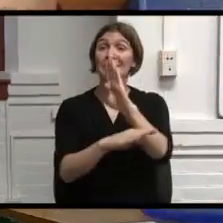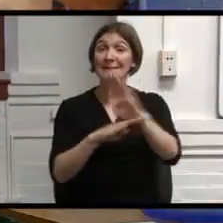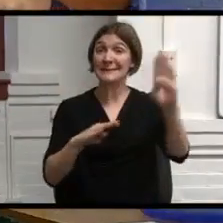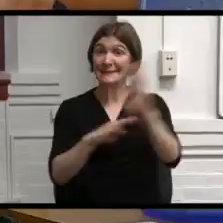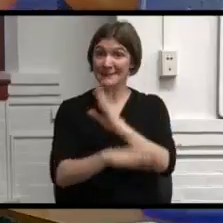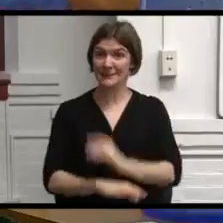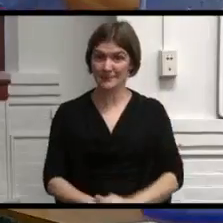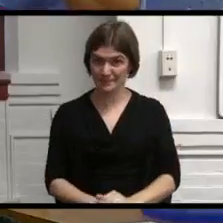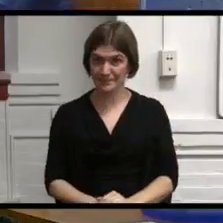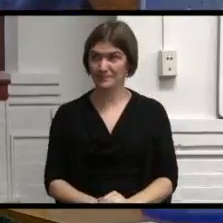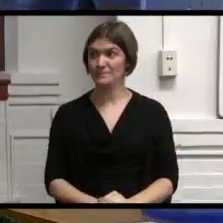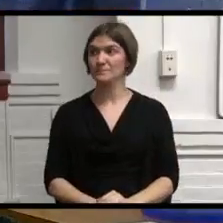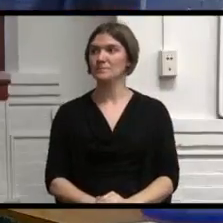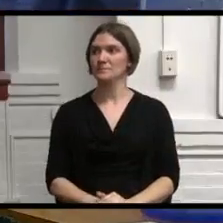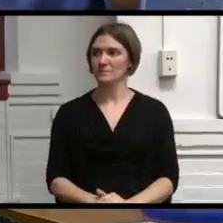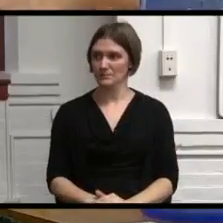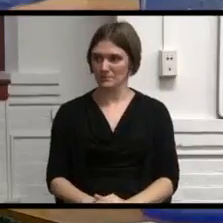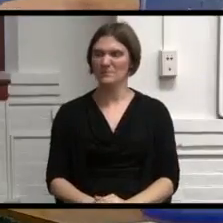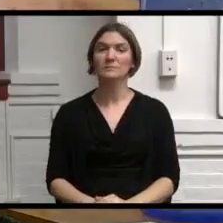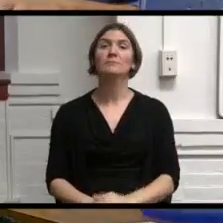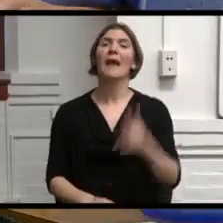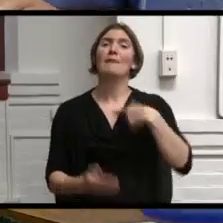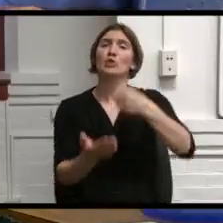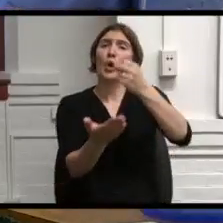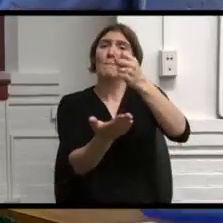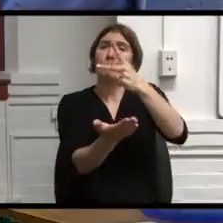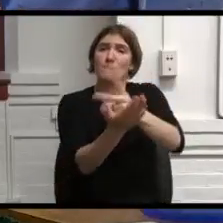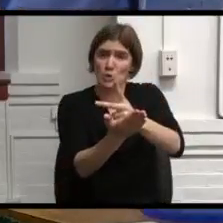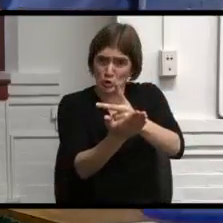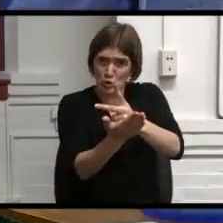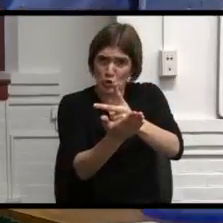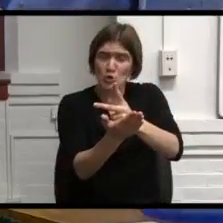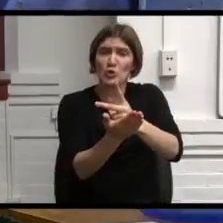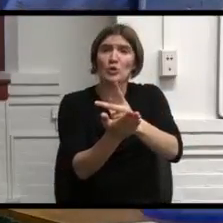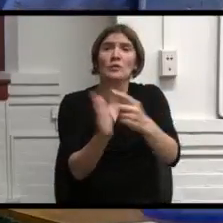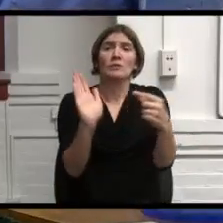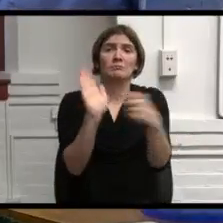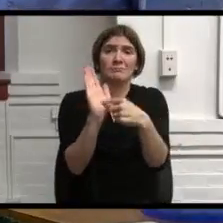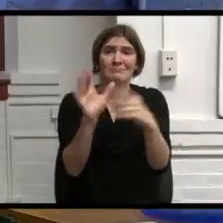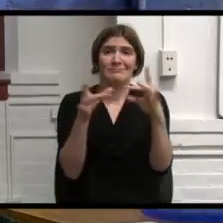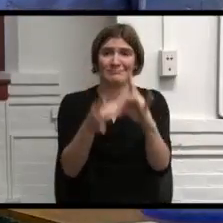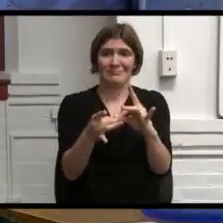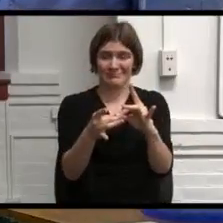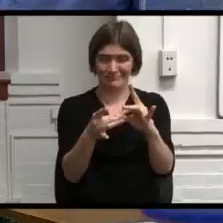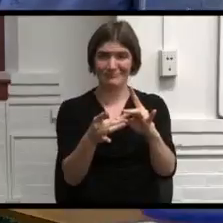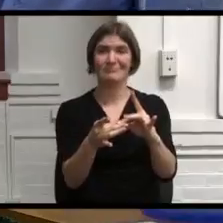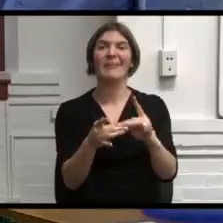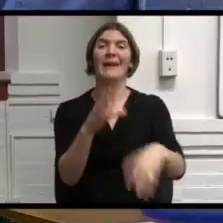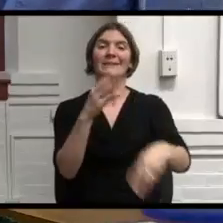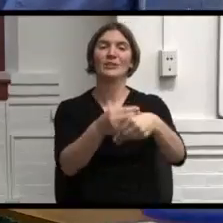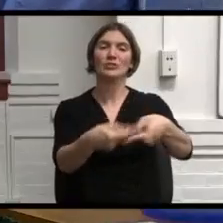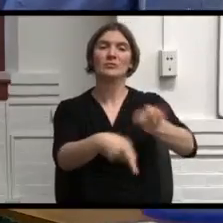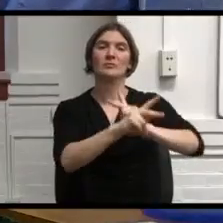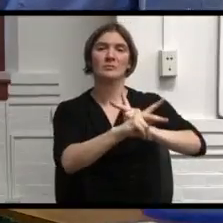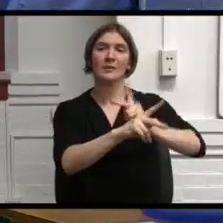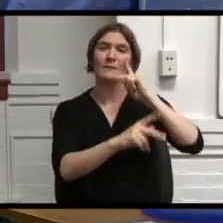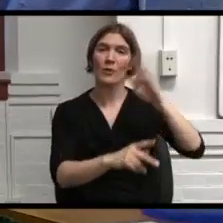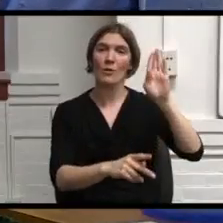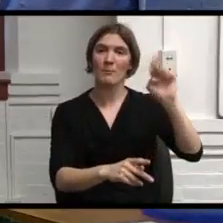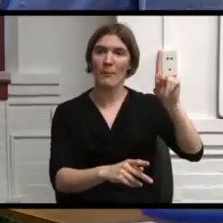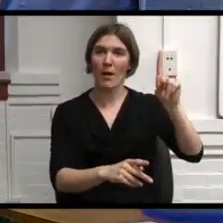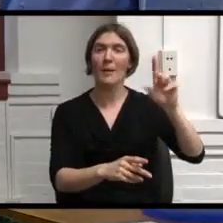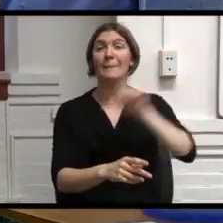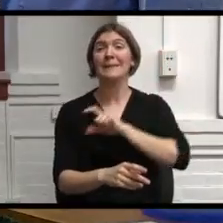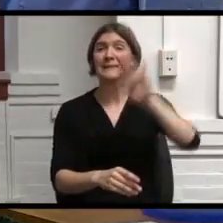first order of business is to approve a resolution, certificate, and related documents for additional bonds for the police